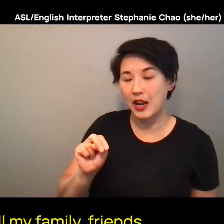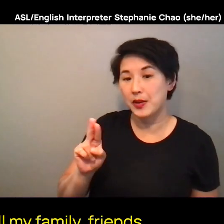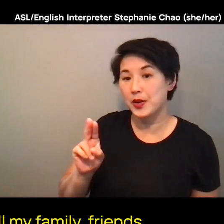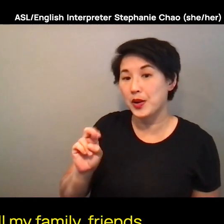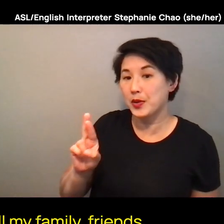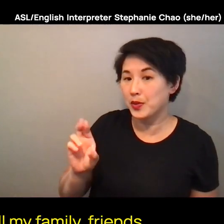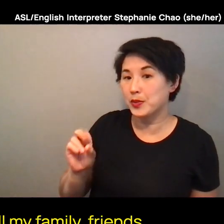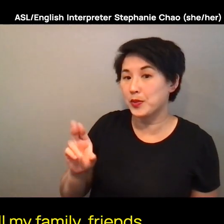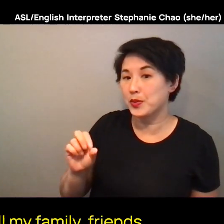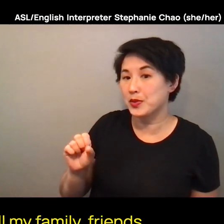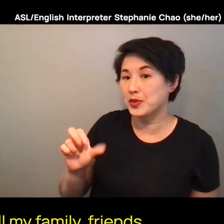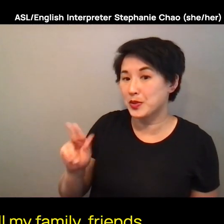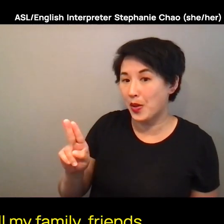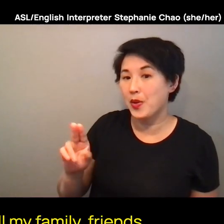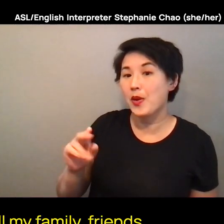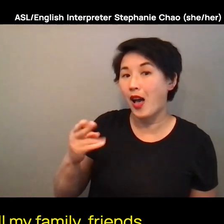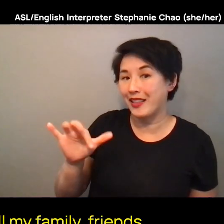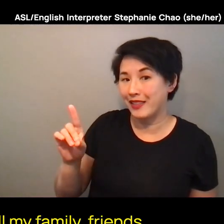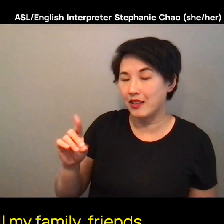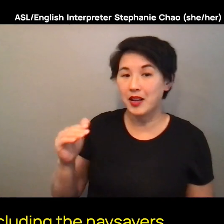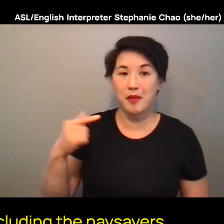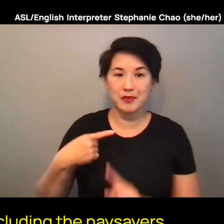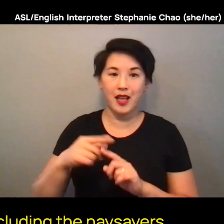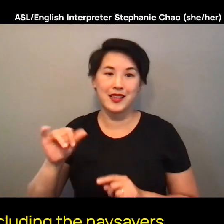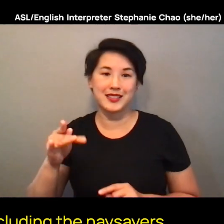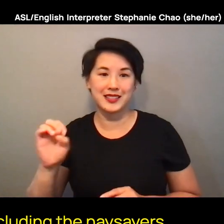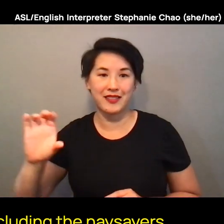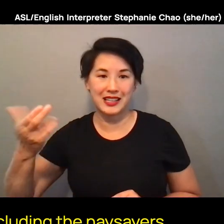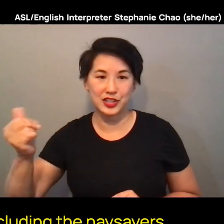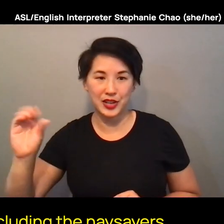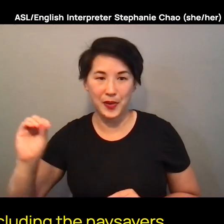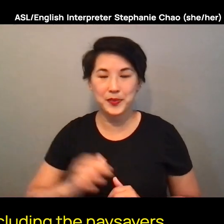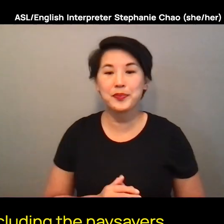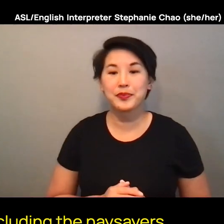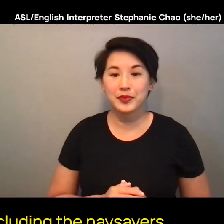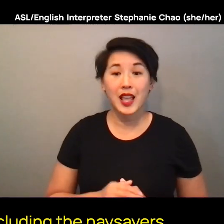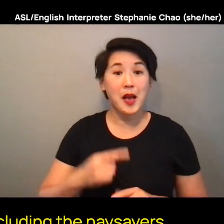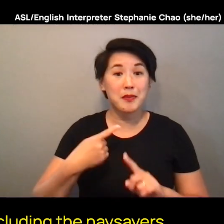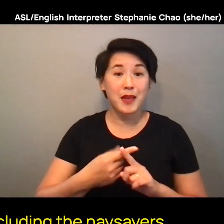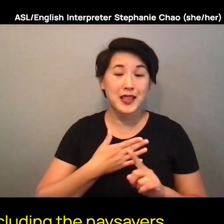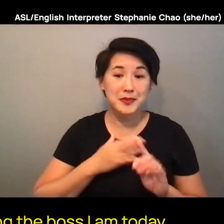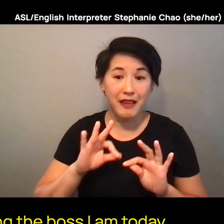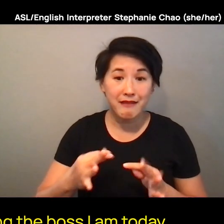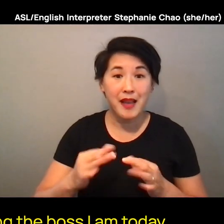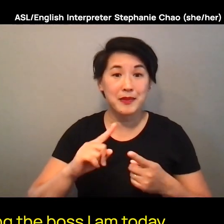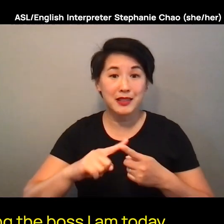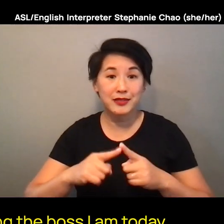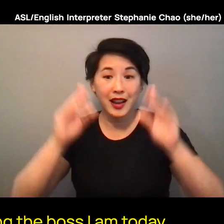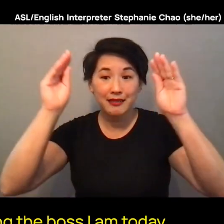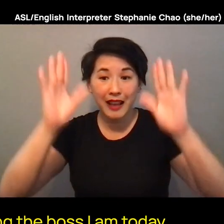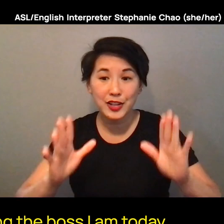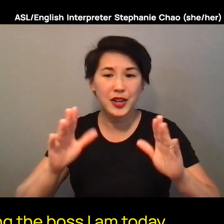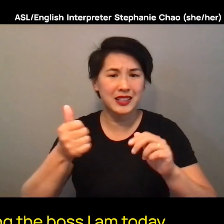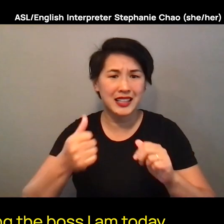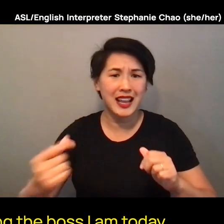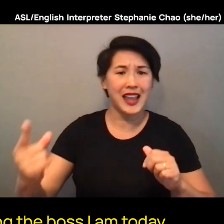interpreters. And also all my family, friends, educators, and anyone, including the naysayers, who played a role in shaping